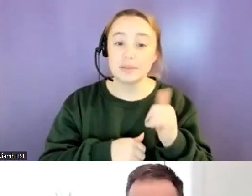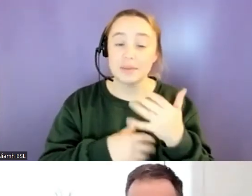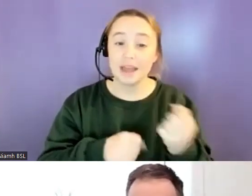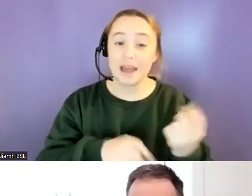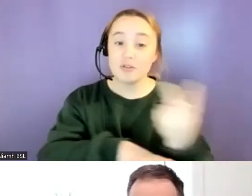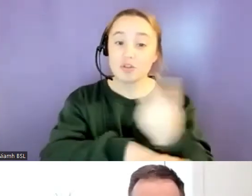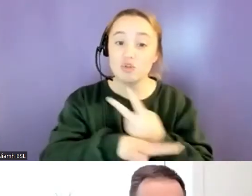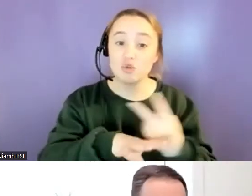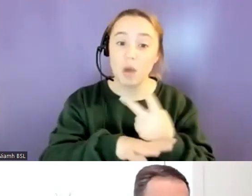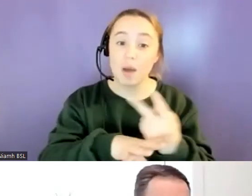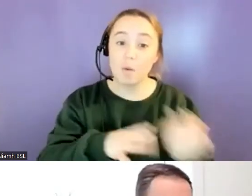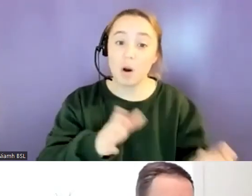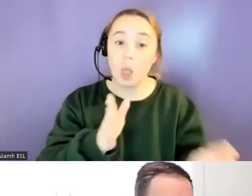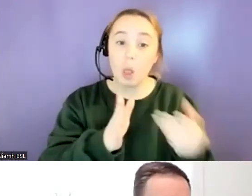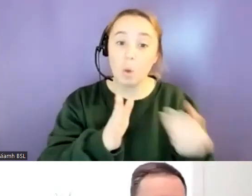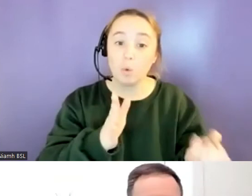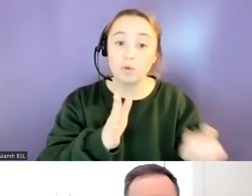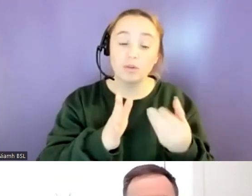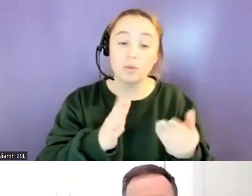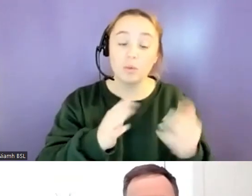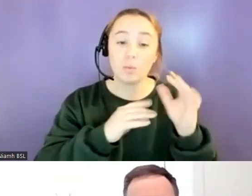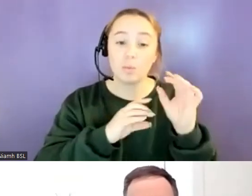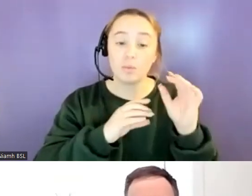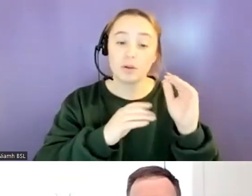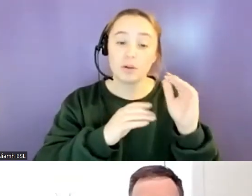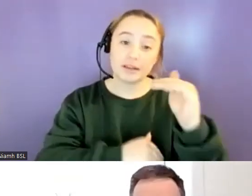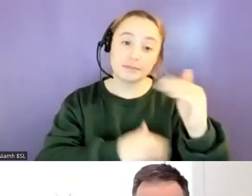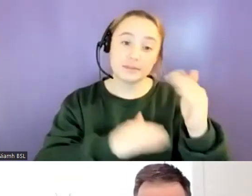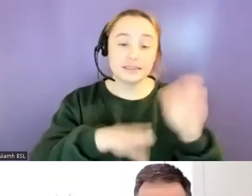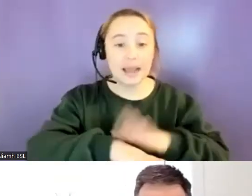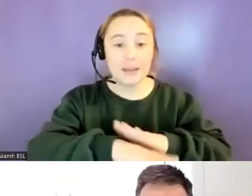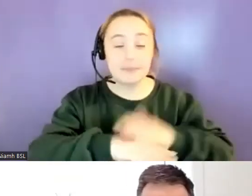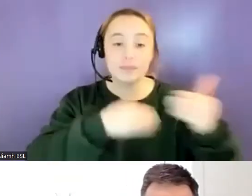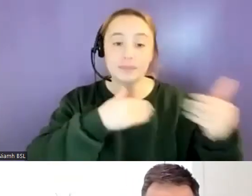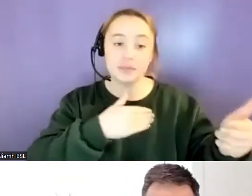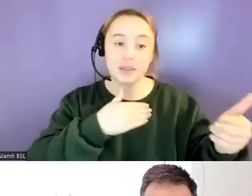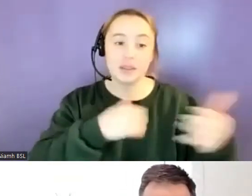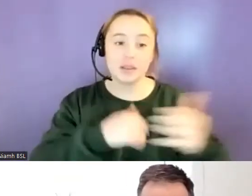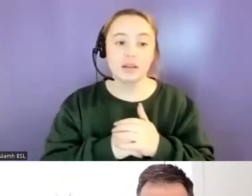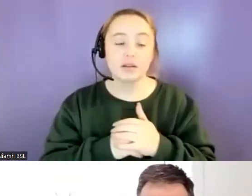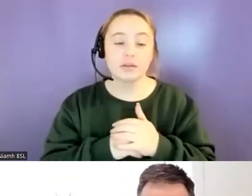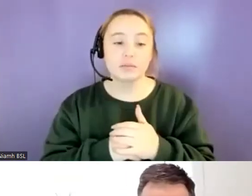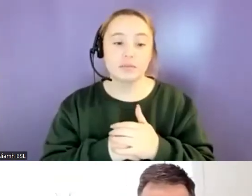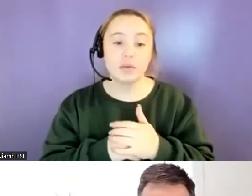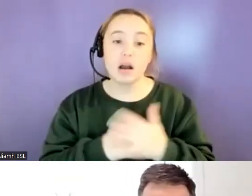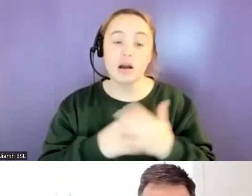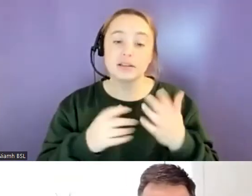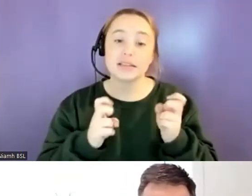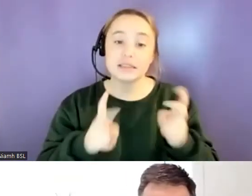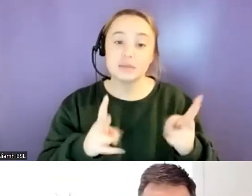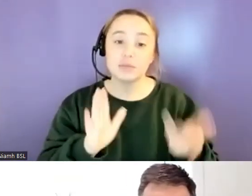we use our booking system, which has been upgraded to, you know, request any